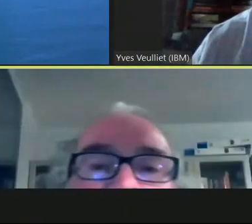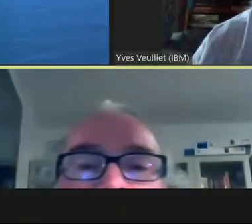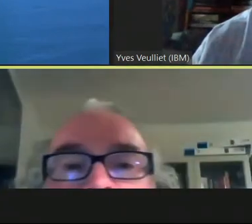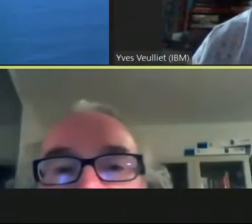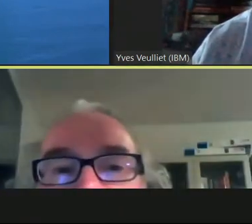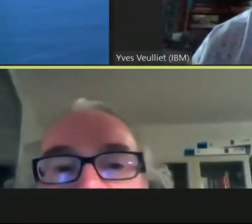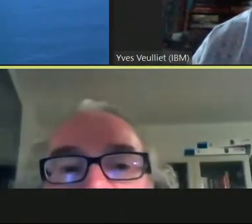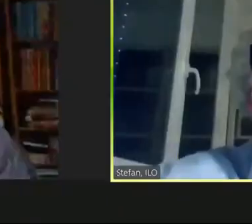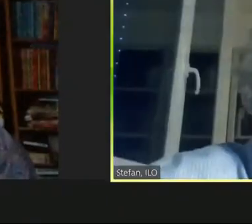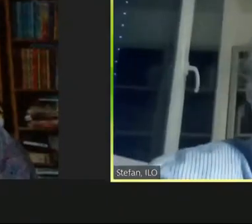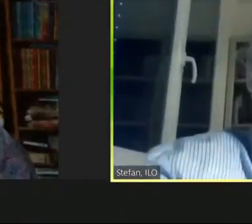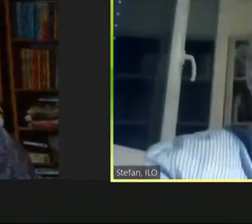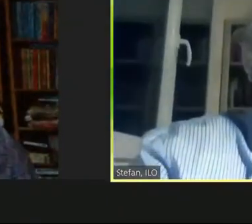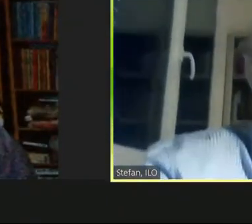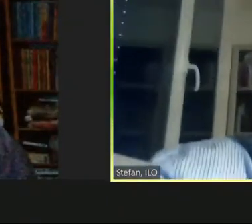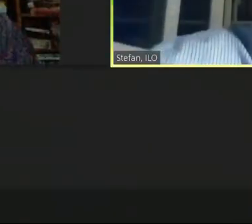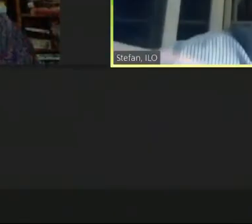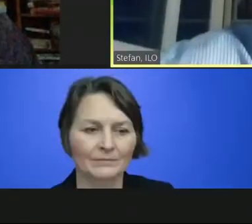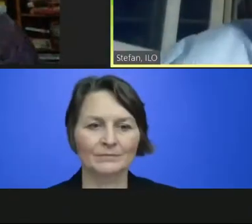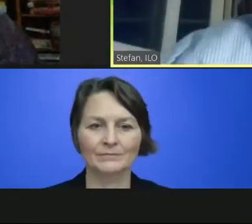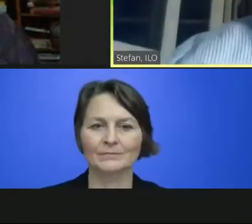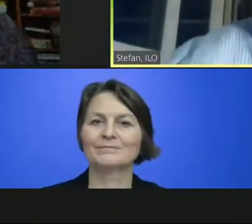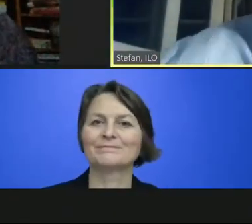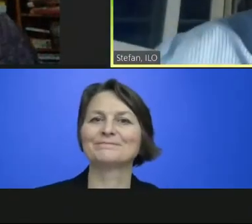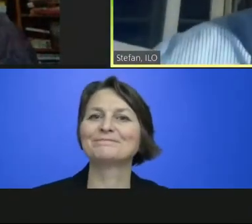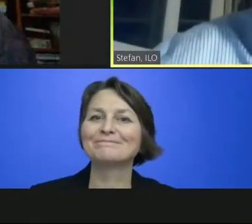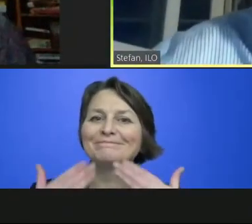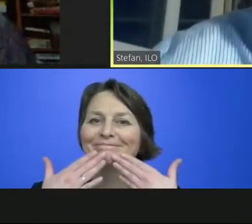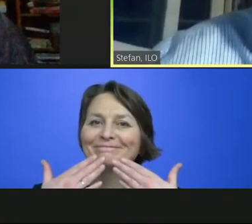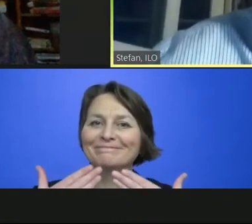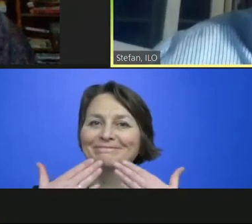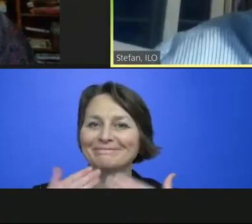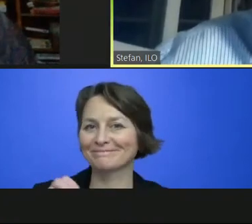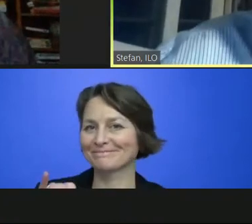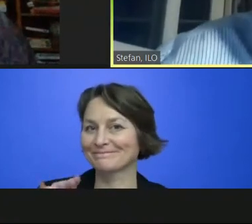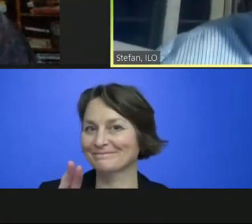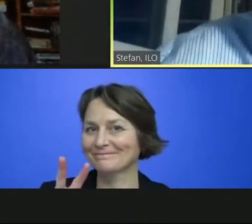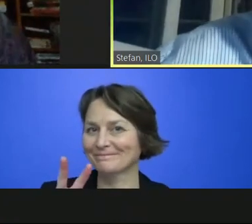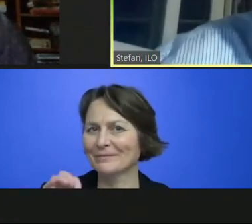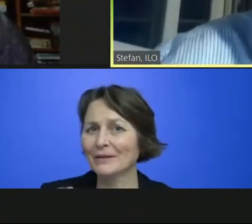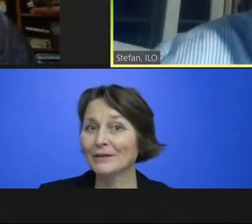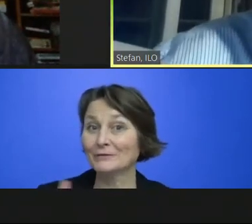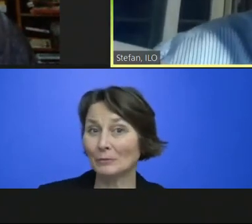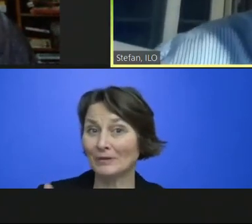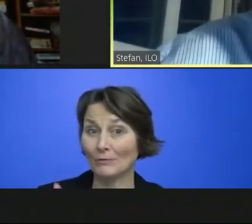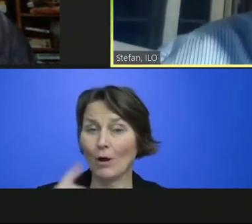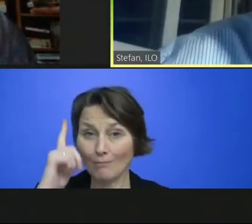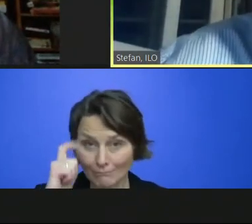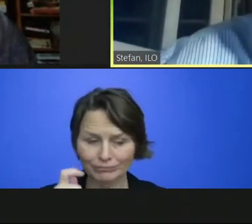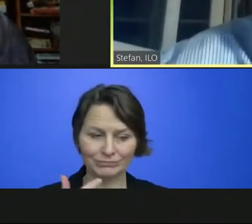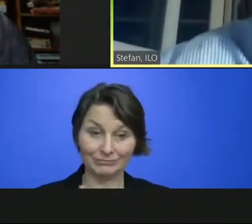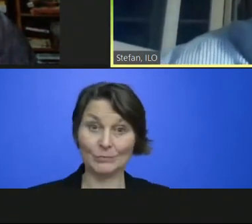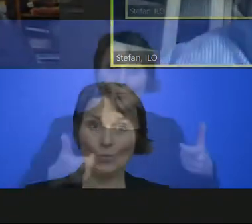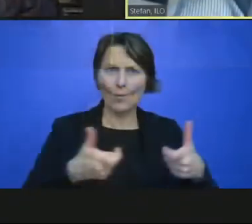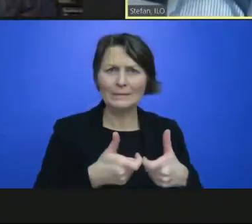Thank you. Thank you very much, Yves. As I mentioned at the beginning, we were planning to have a third speaker who